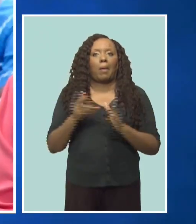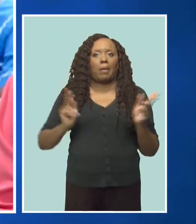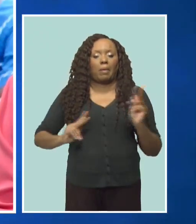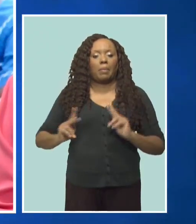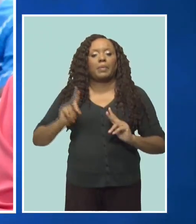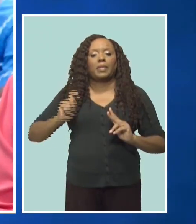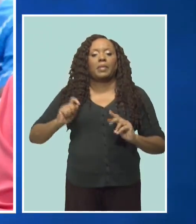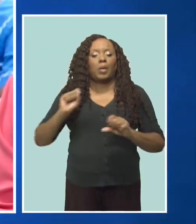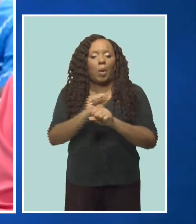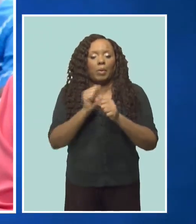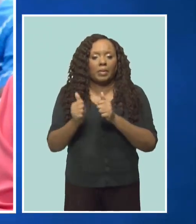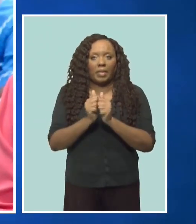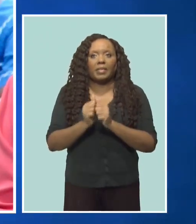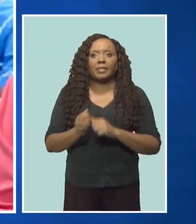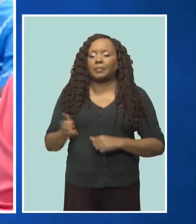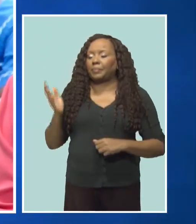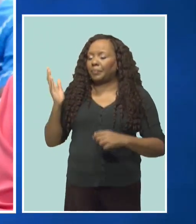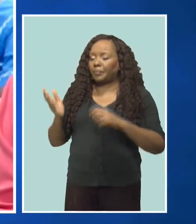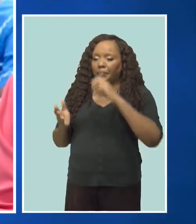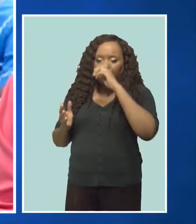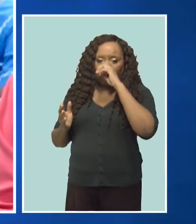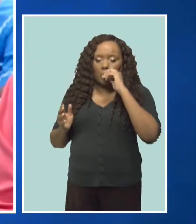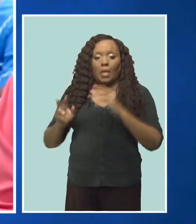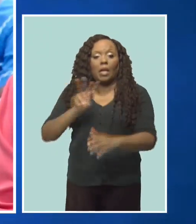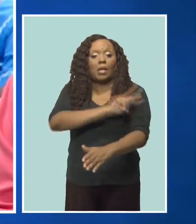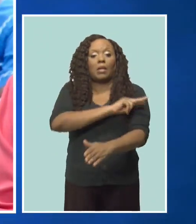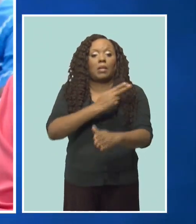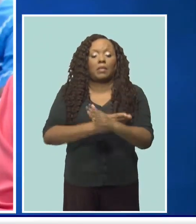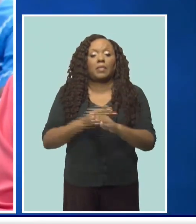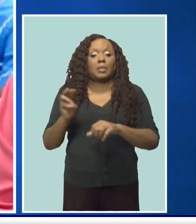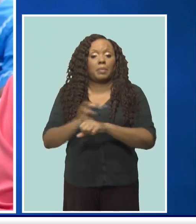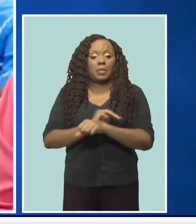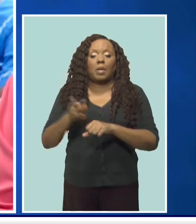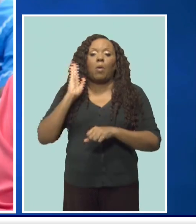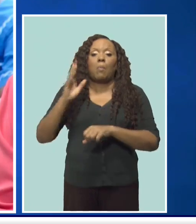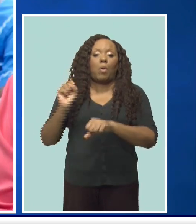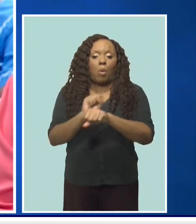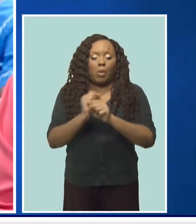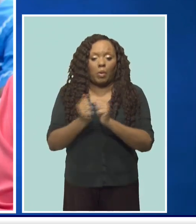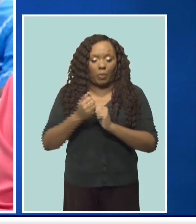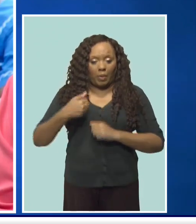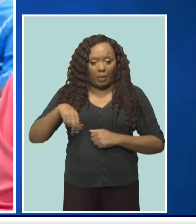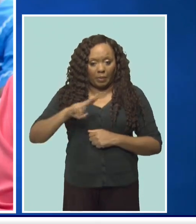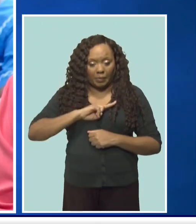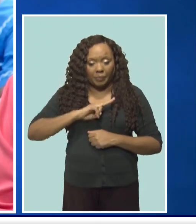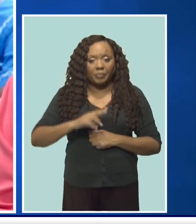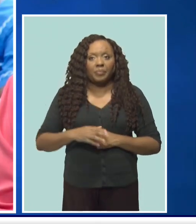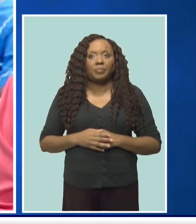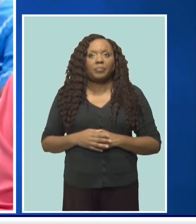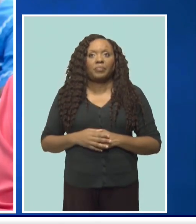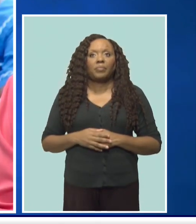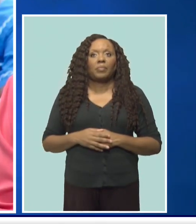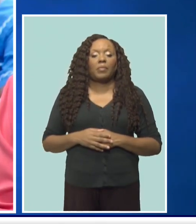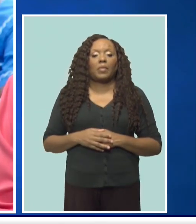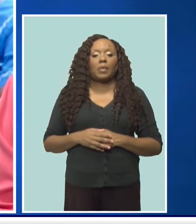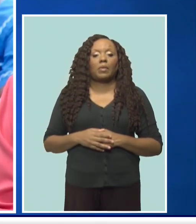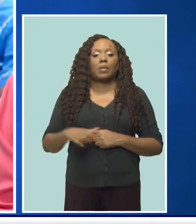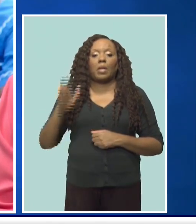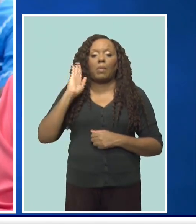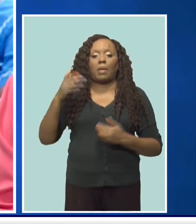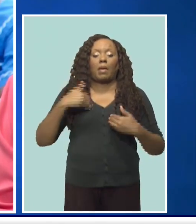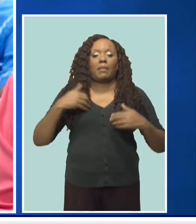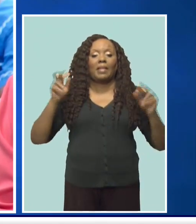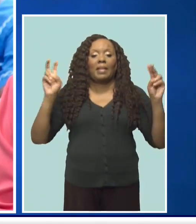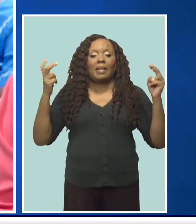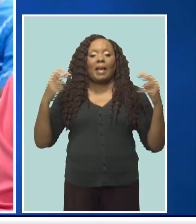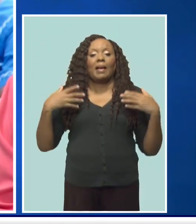Humphrey's ministry will also be developing, in collaboration with our ministry, what we call a healing program